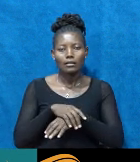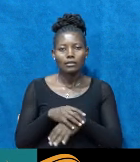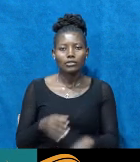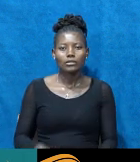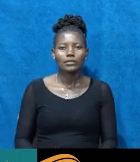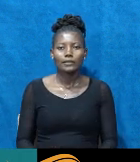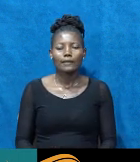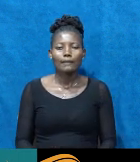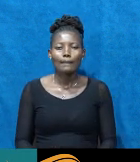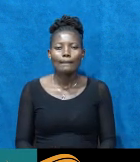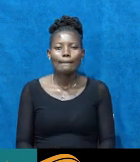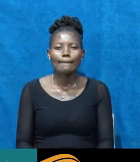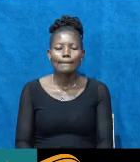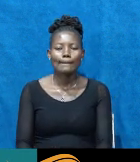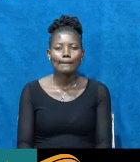Thank you.